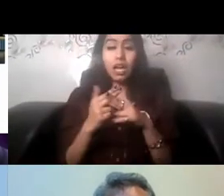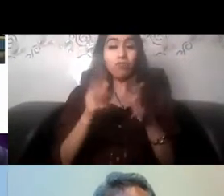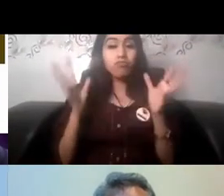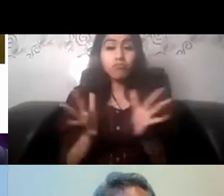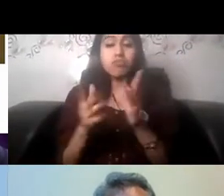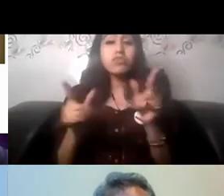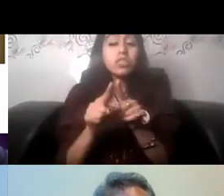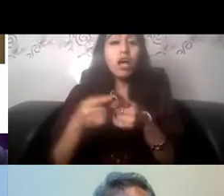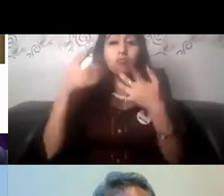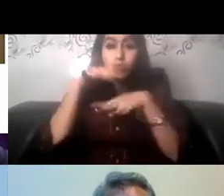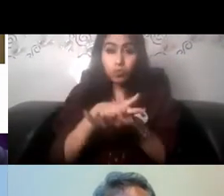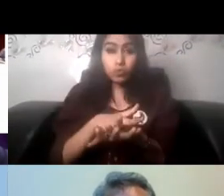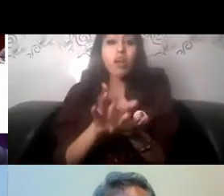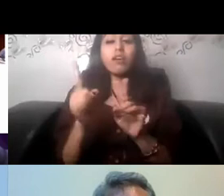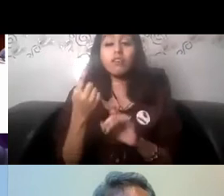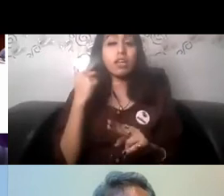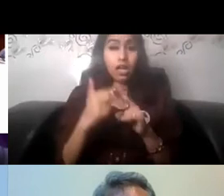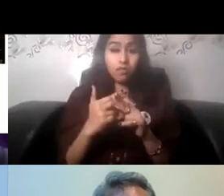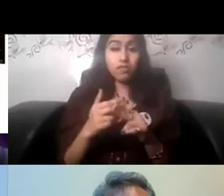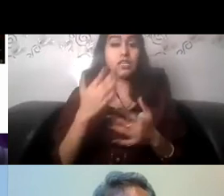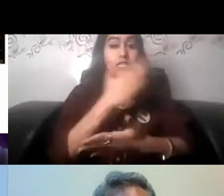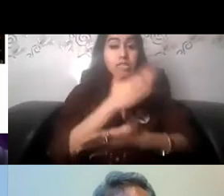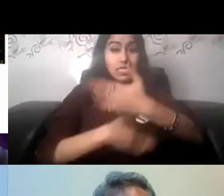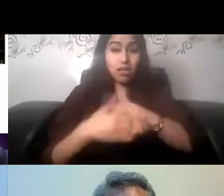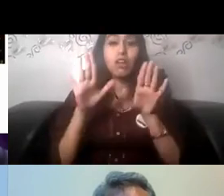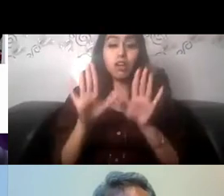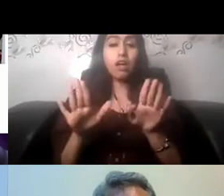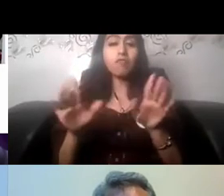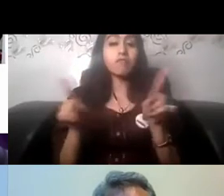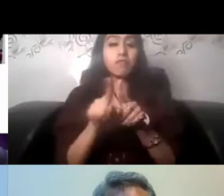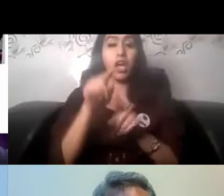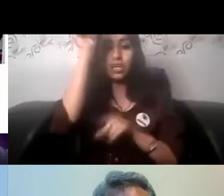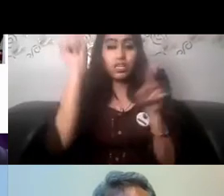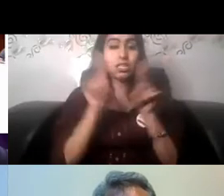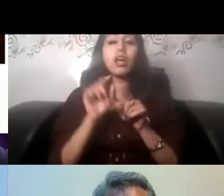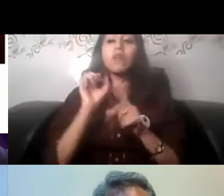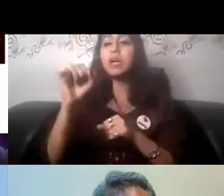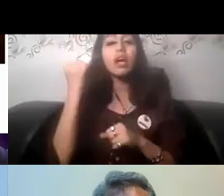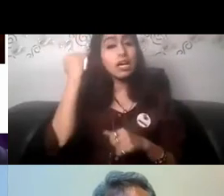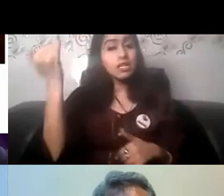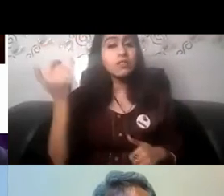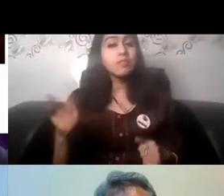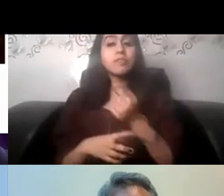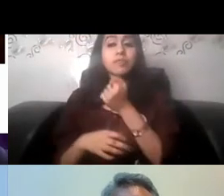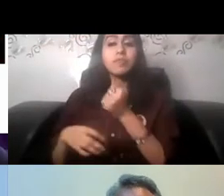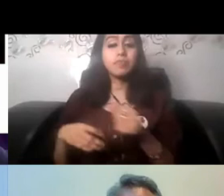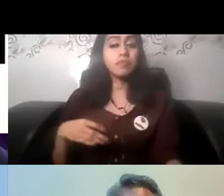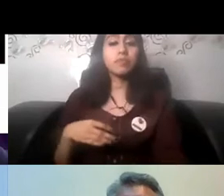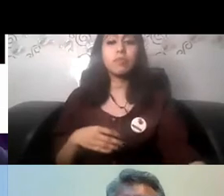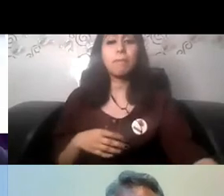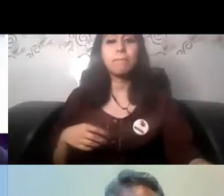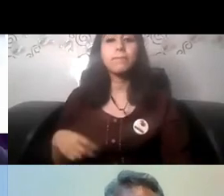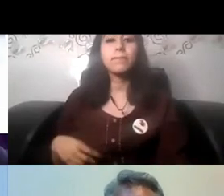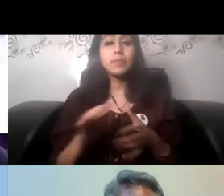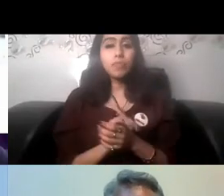and to promote the cause that Sarthak has in India? Right. I think one of the